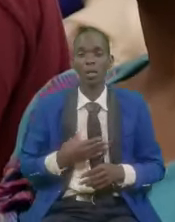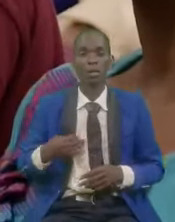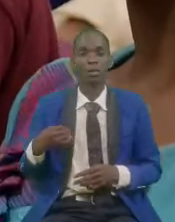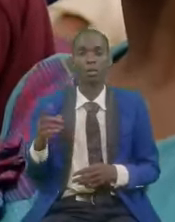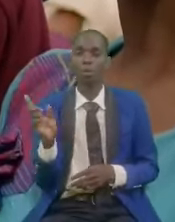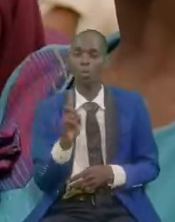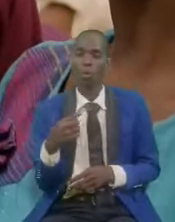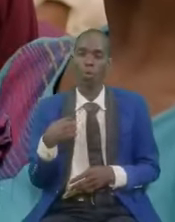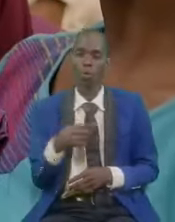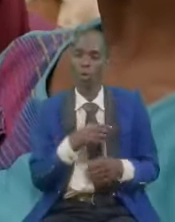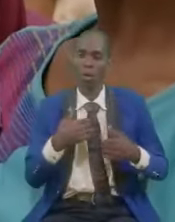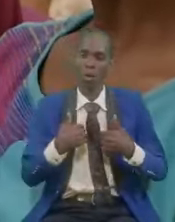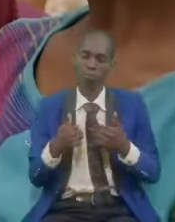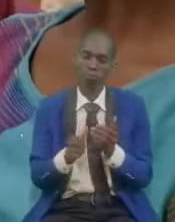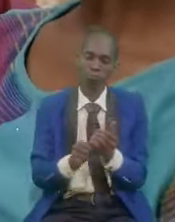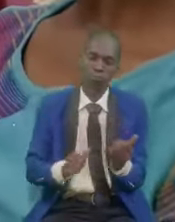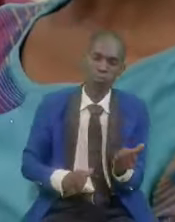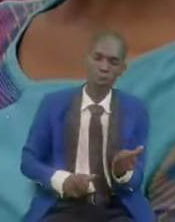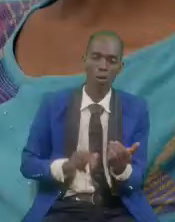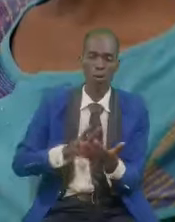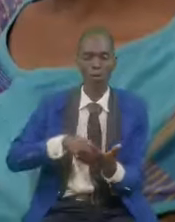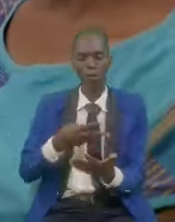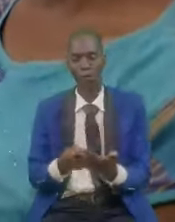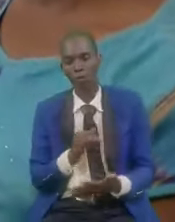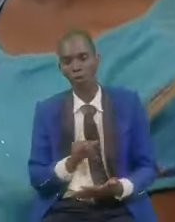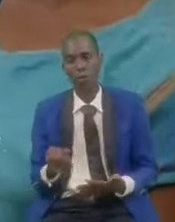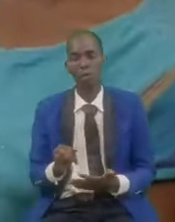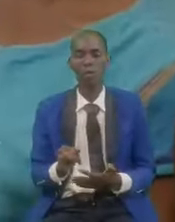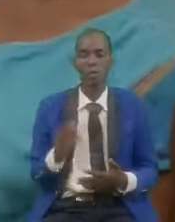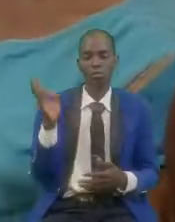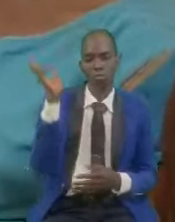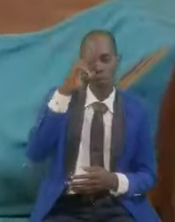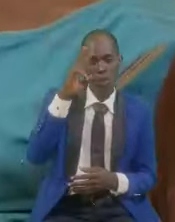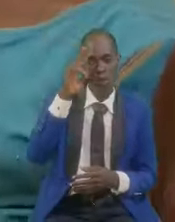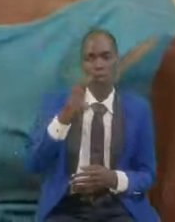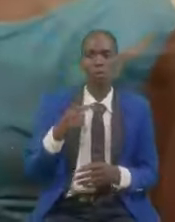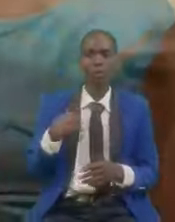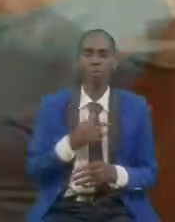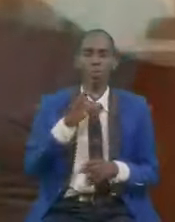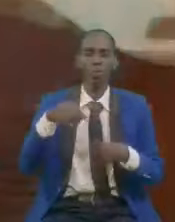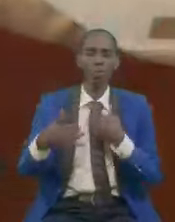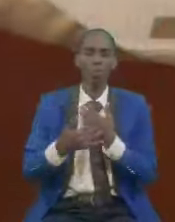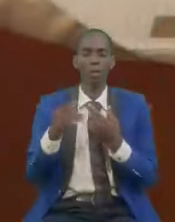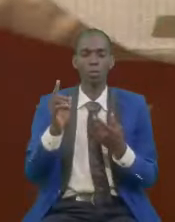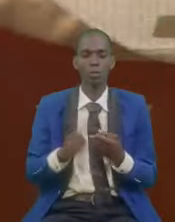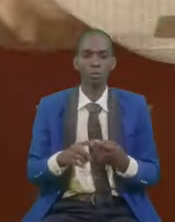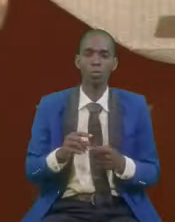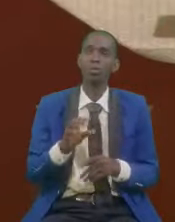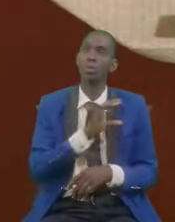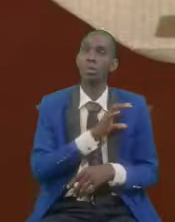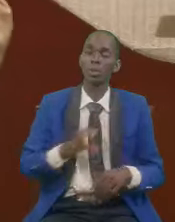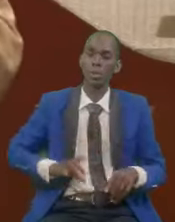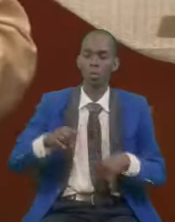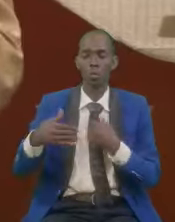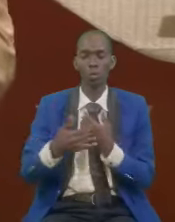become slack or careless, well, go back to Christ, go back to the cross, go back to Calvary,